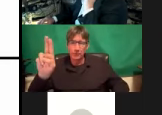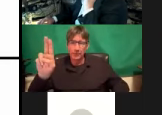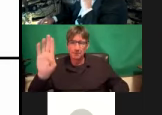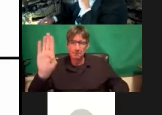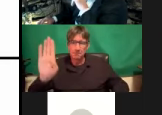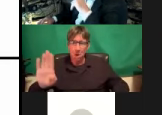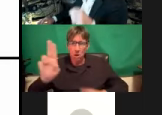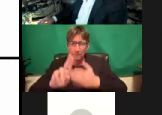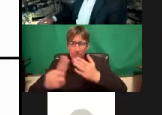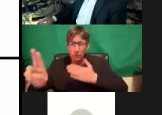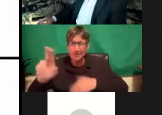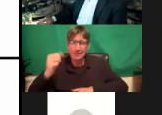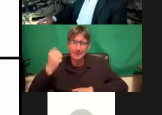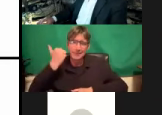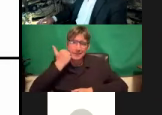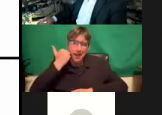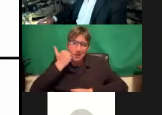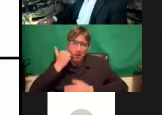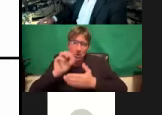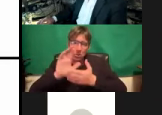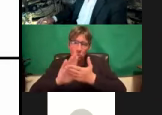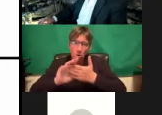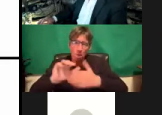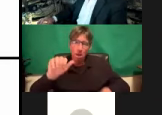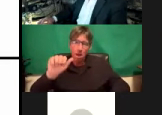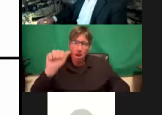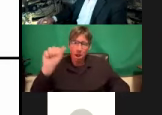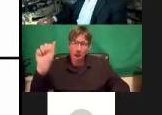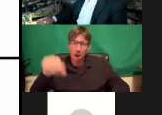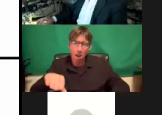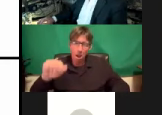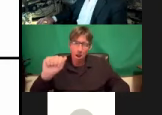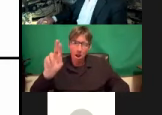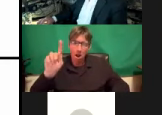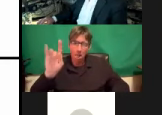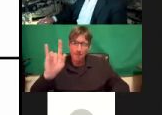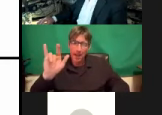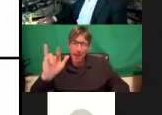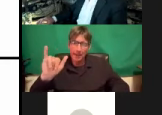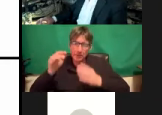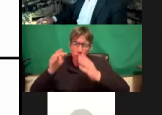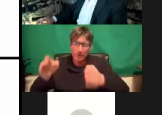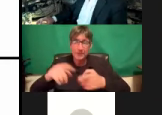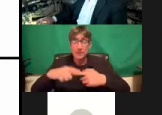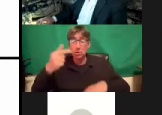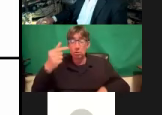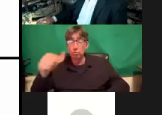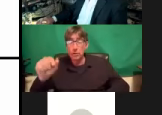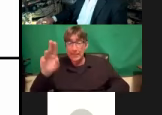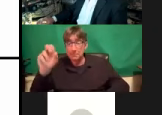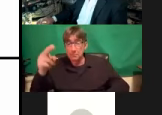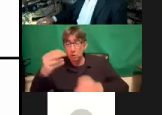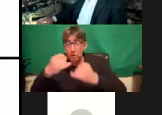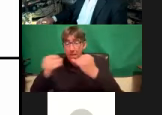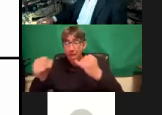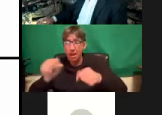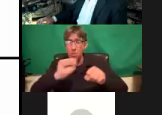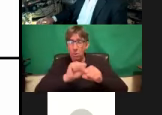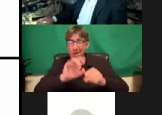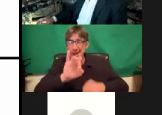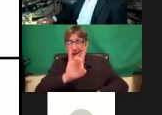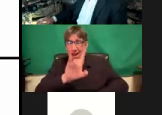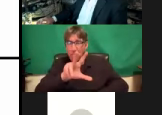Street. So I take the Greenbush line in the morning. I work 8:30 to 5.